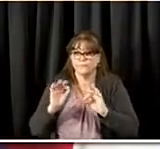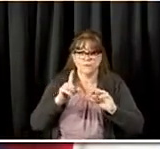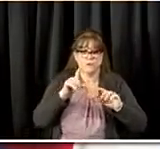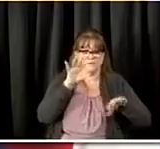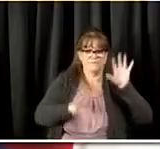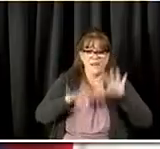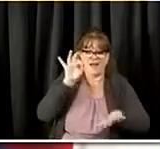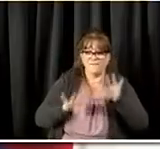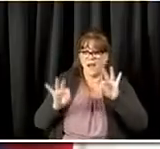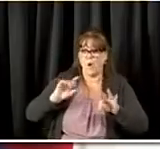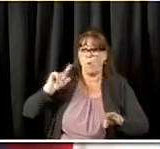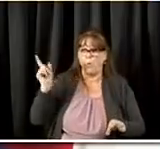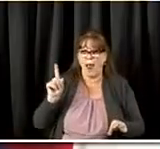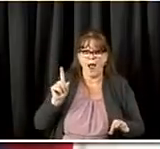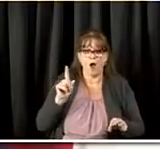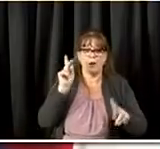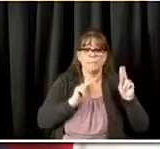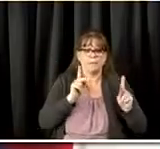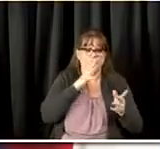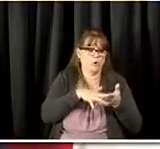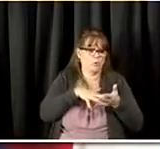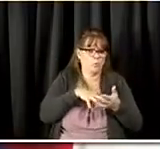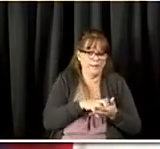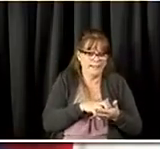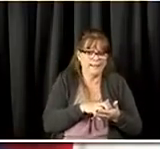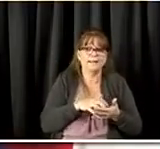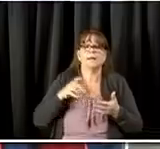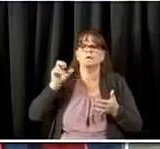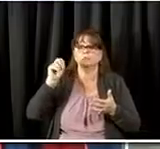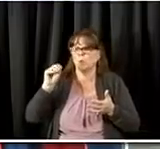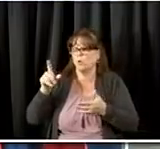to maximize our efforts and make sure that we're ready when the time comes.